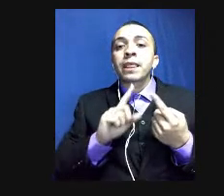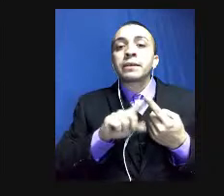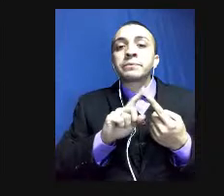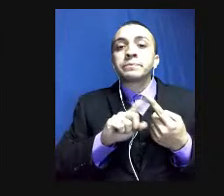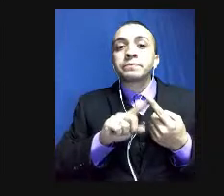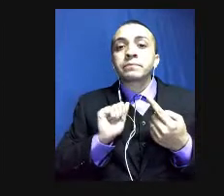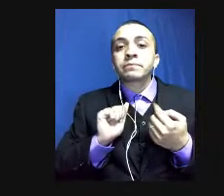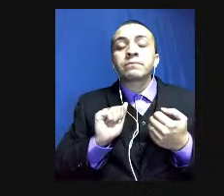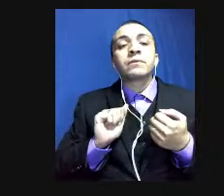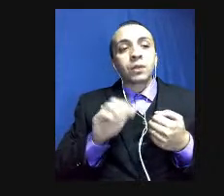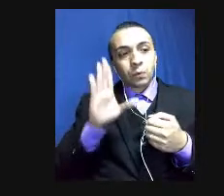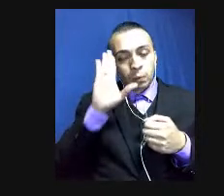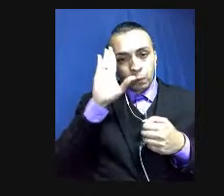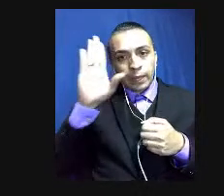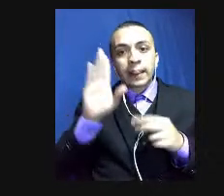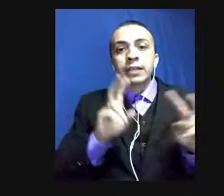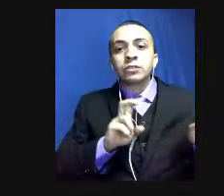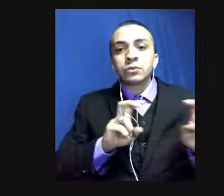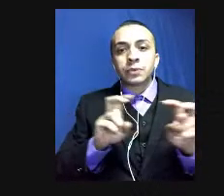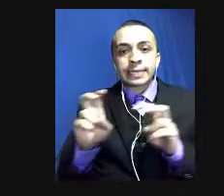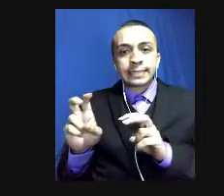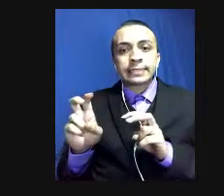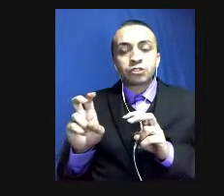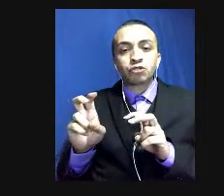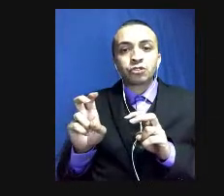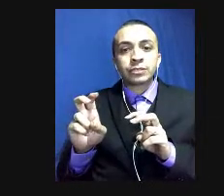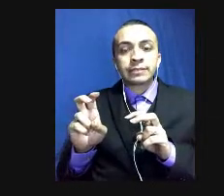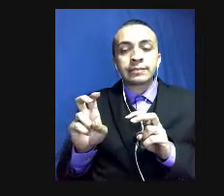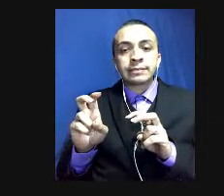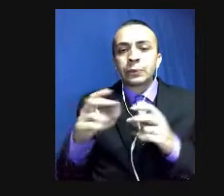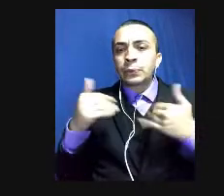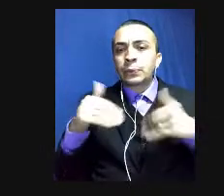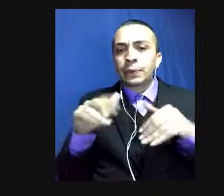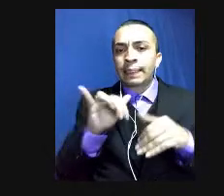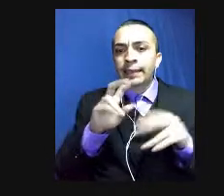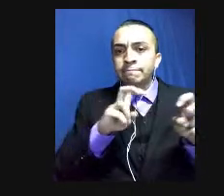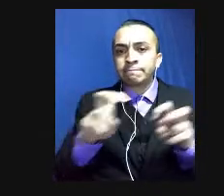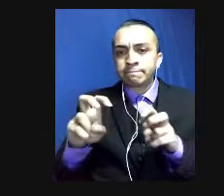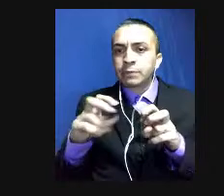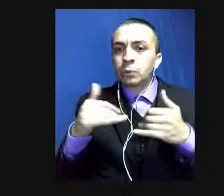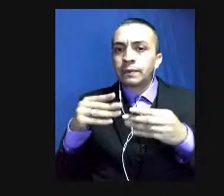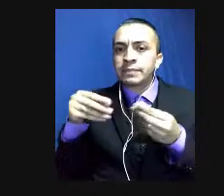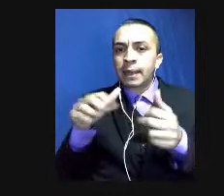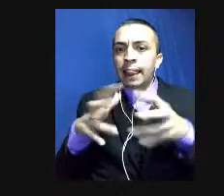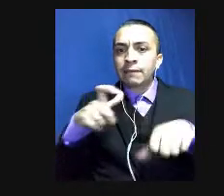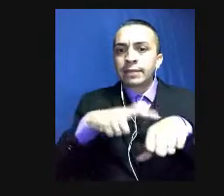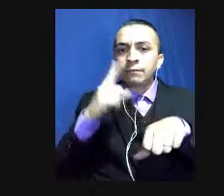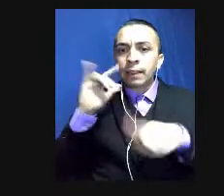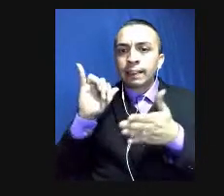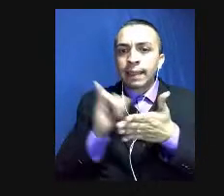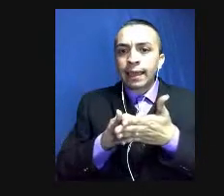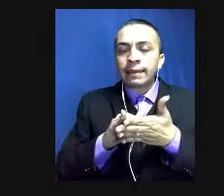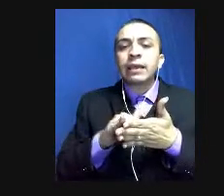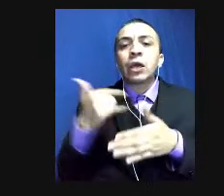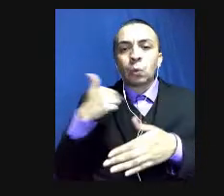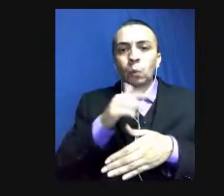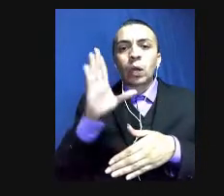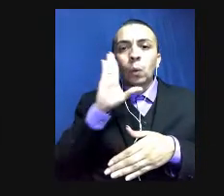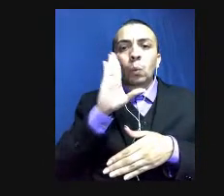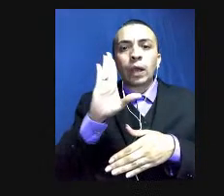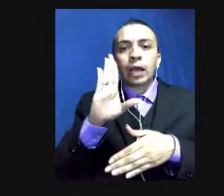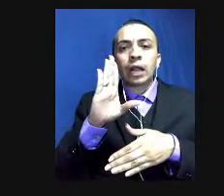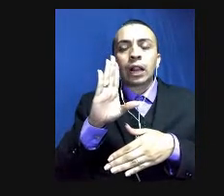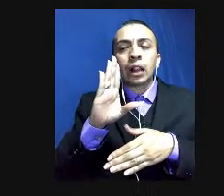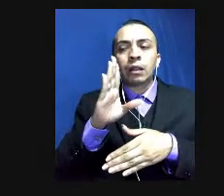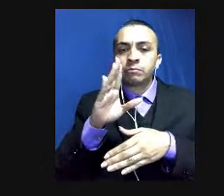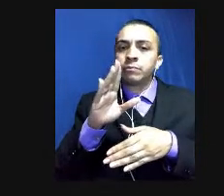we're going to be transitioning. Our tour is over. We've spent quite a bit of time here, and we'll be transitioning with another team here in the